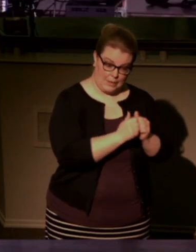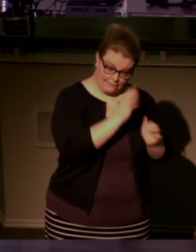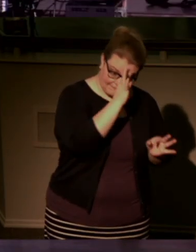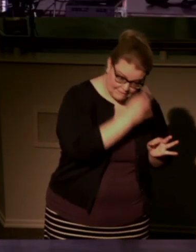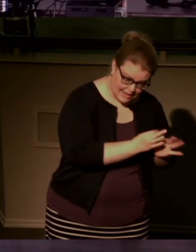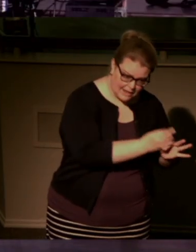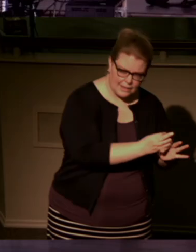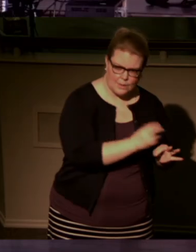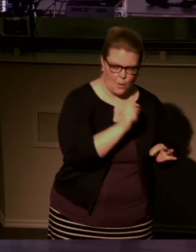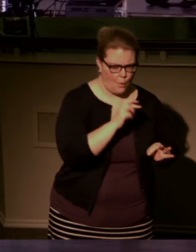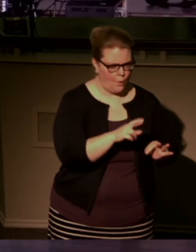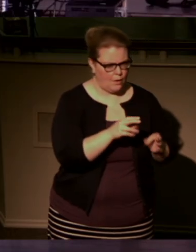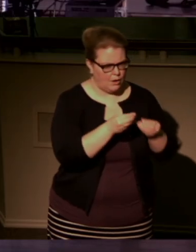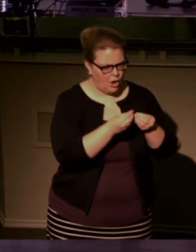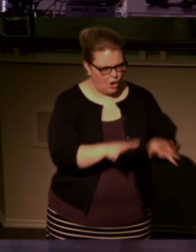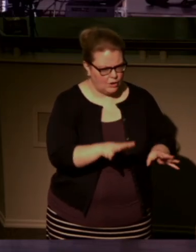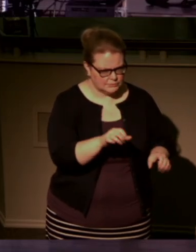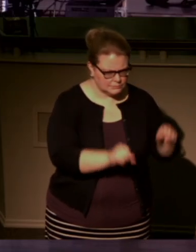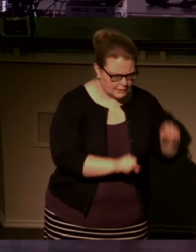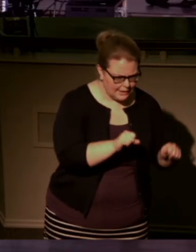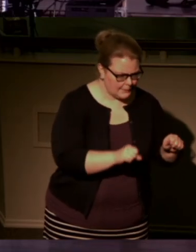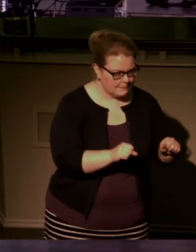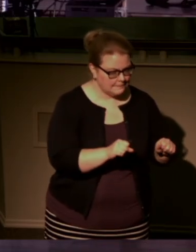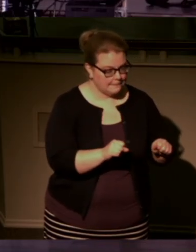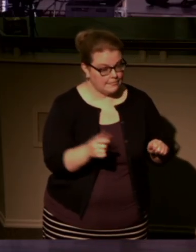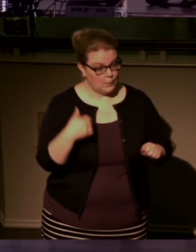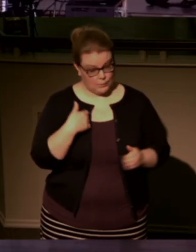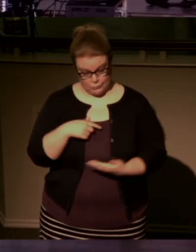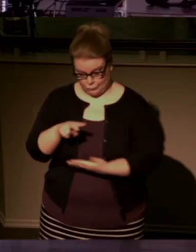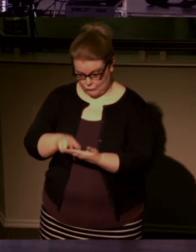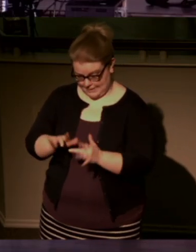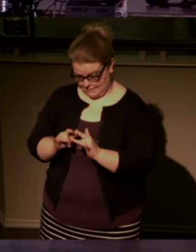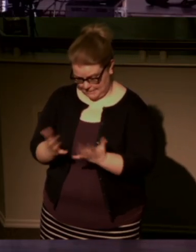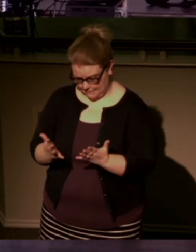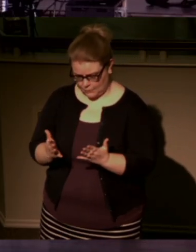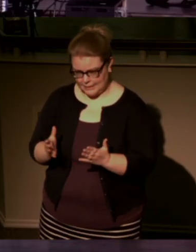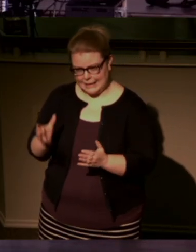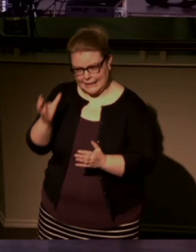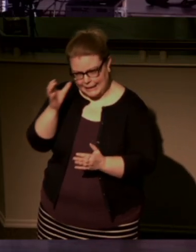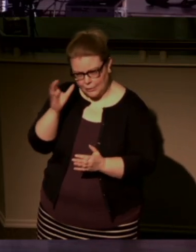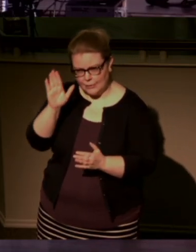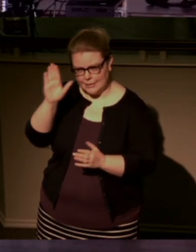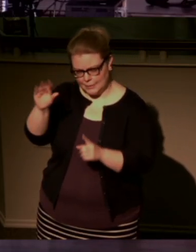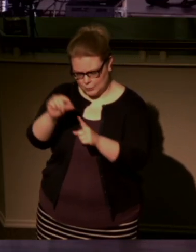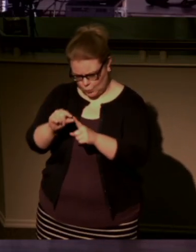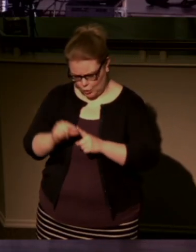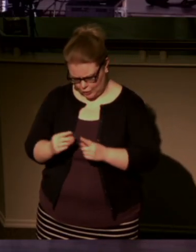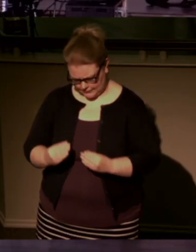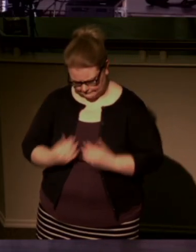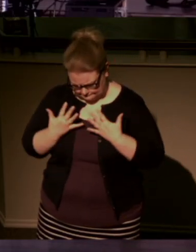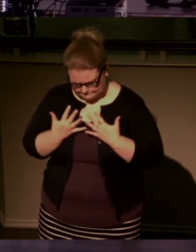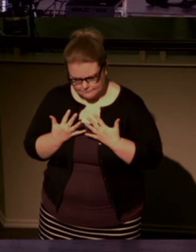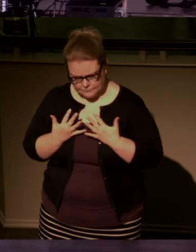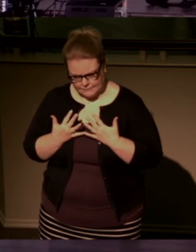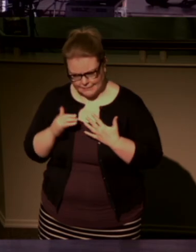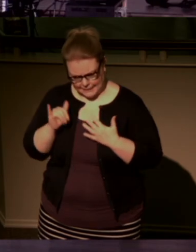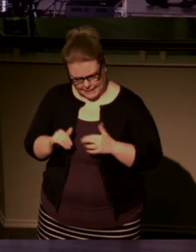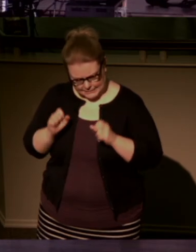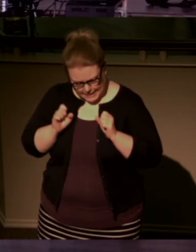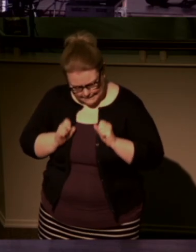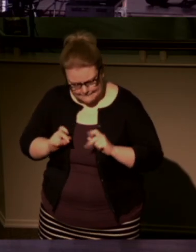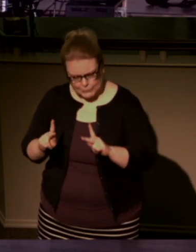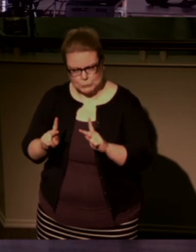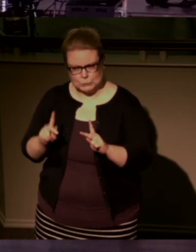And each of us, every time we come to the text of God and we hear God speak again, it is an encounter